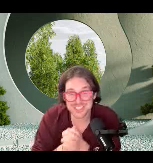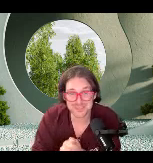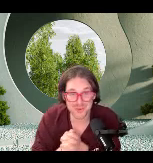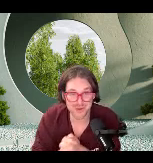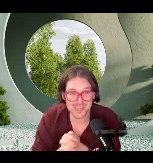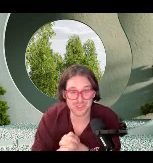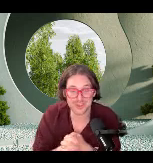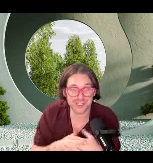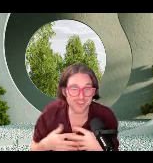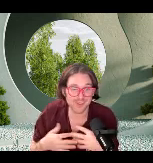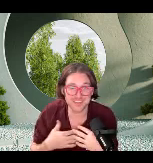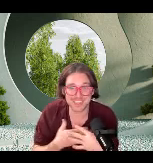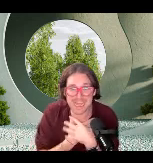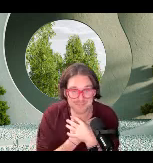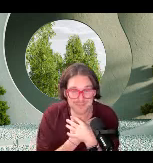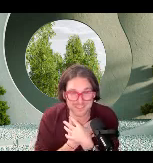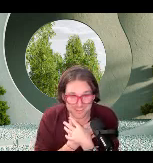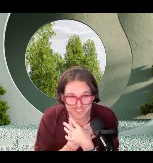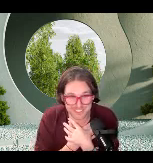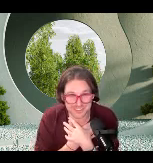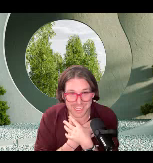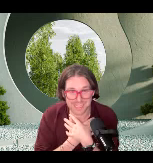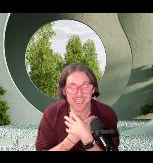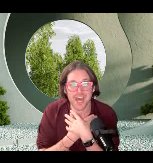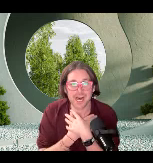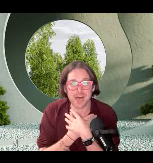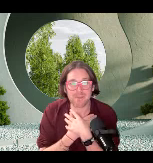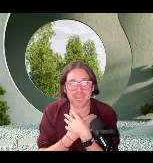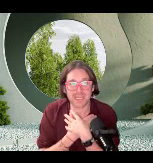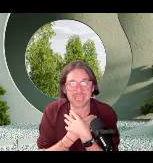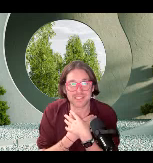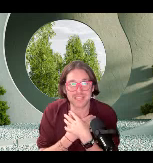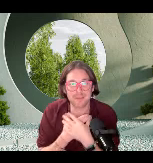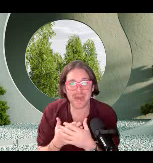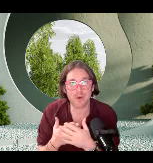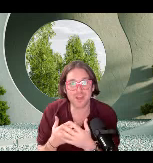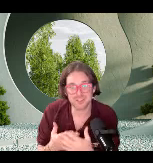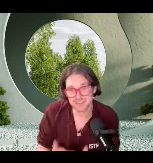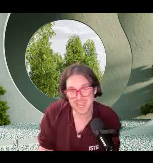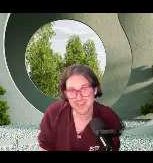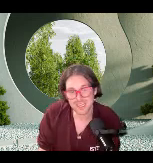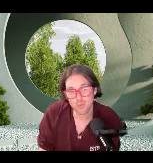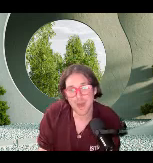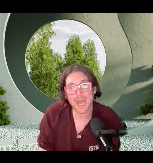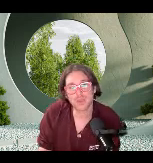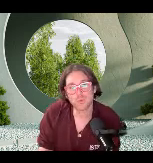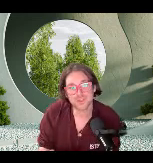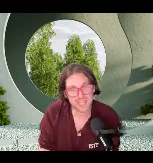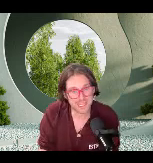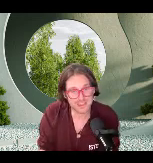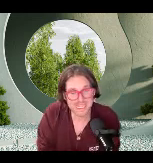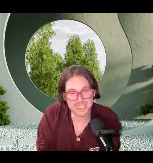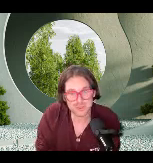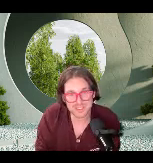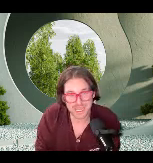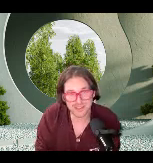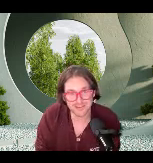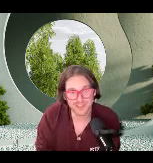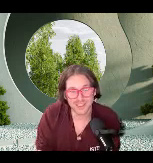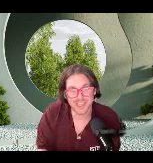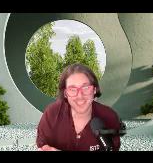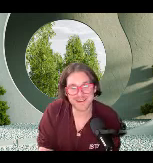as much as we want to. There are things that I miss every single day. It is about understanding why we're saying the things